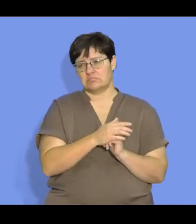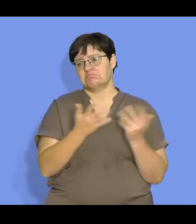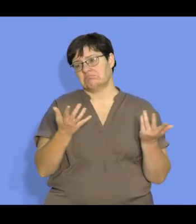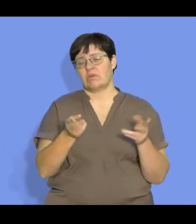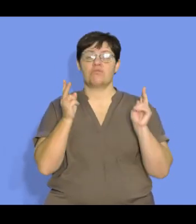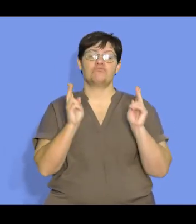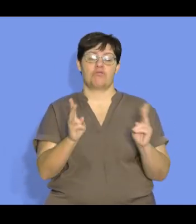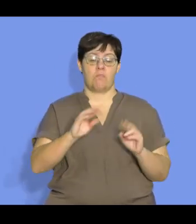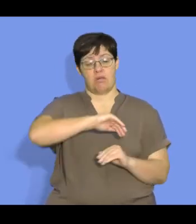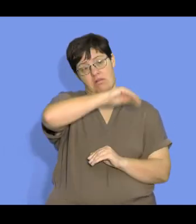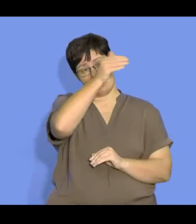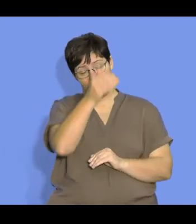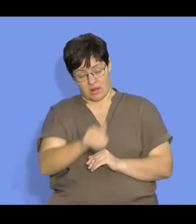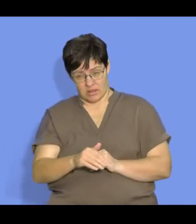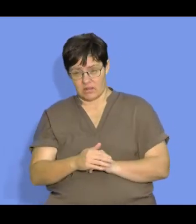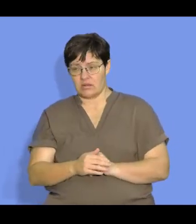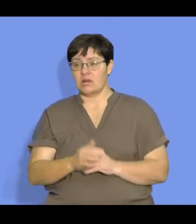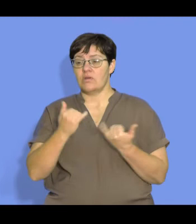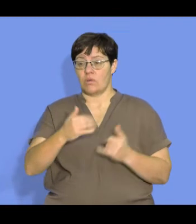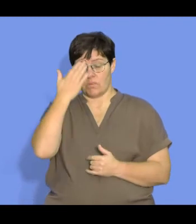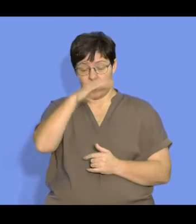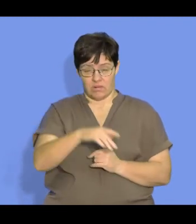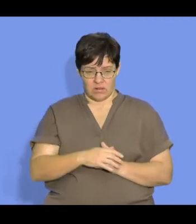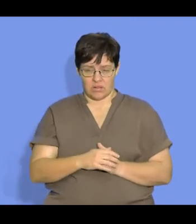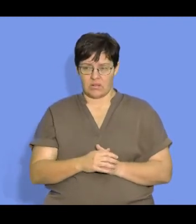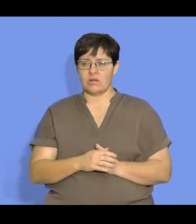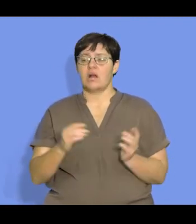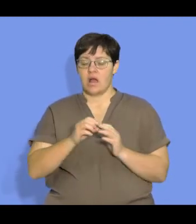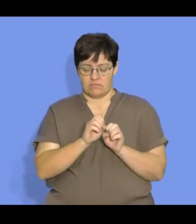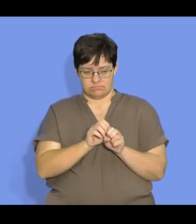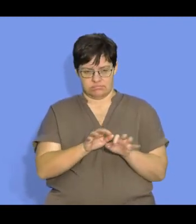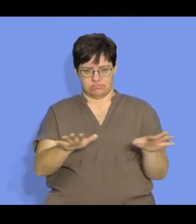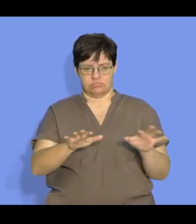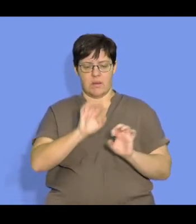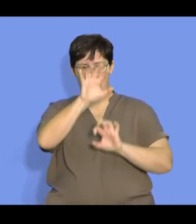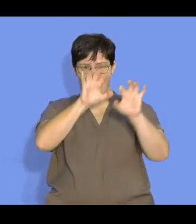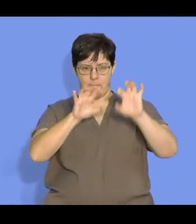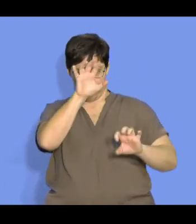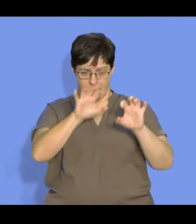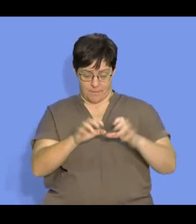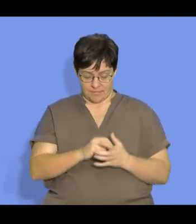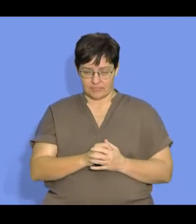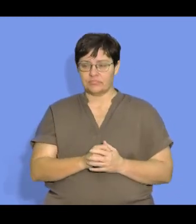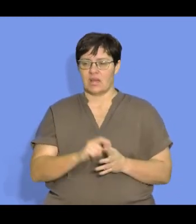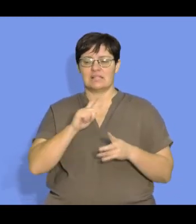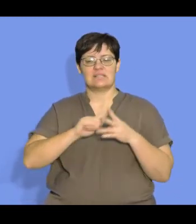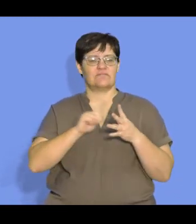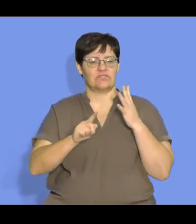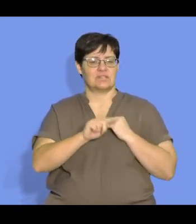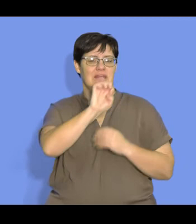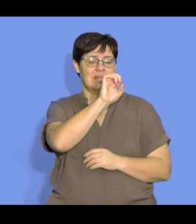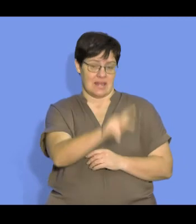is my normal curve. We know on the normal curve, it is the spread of all our particles at different